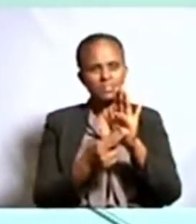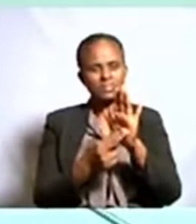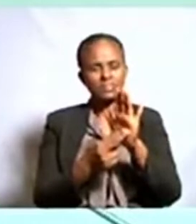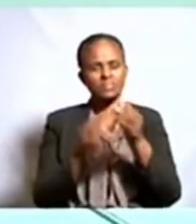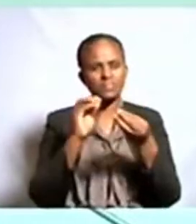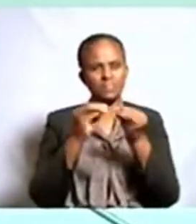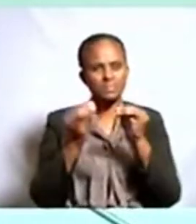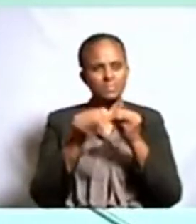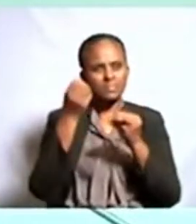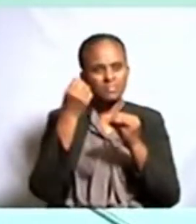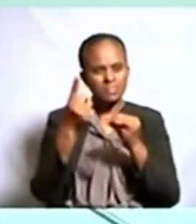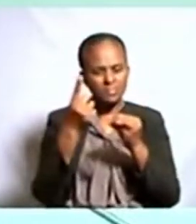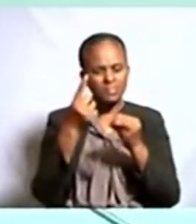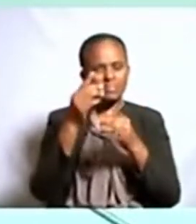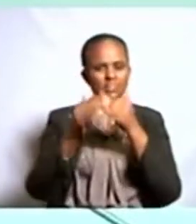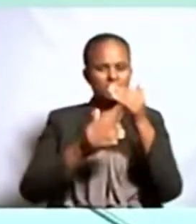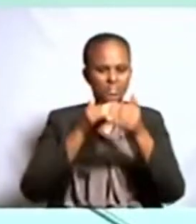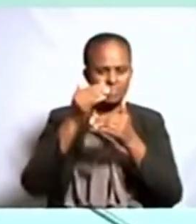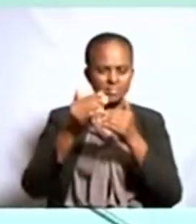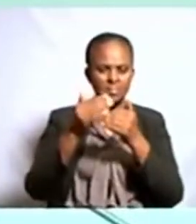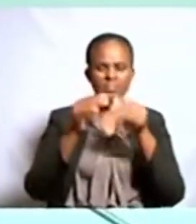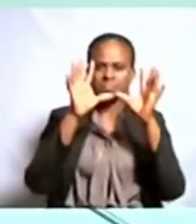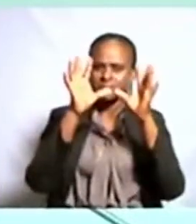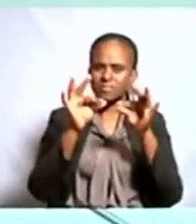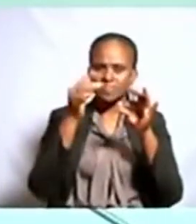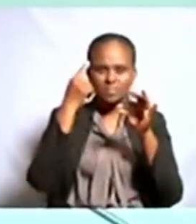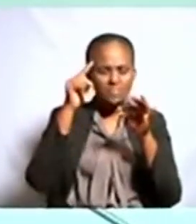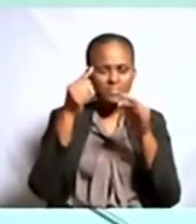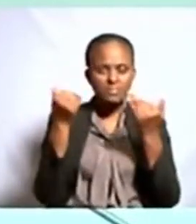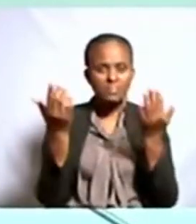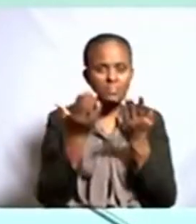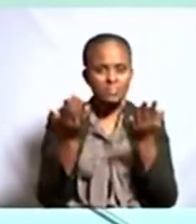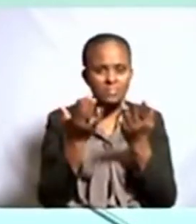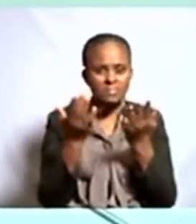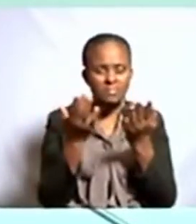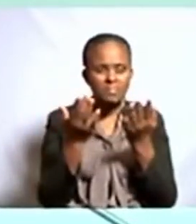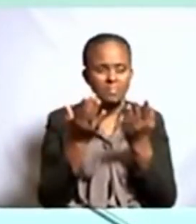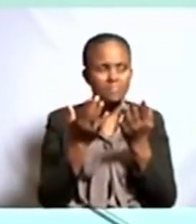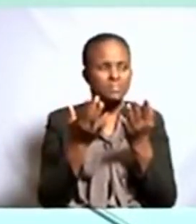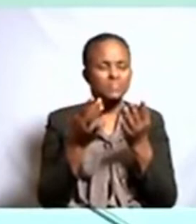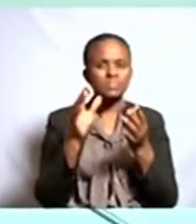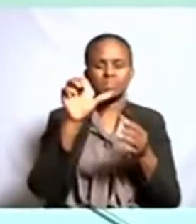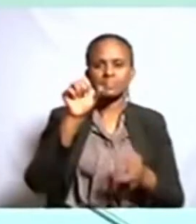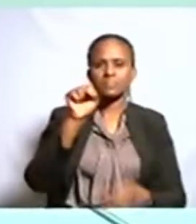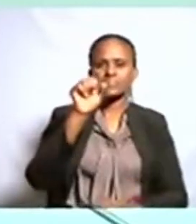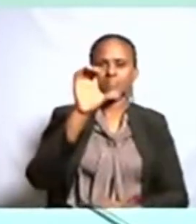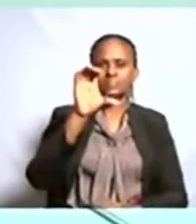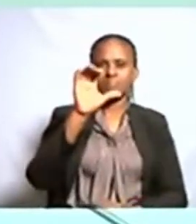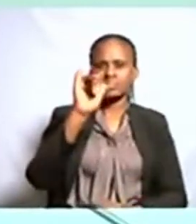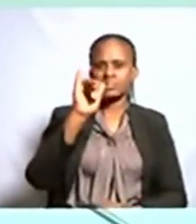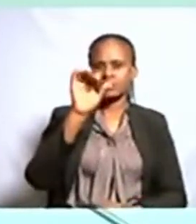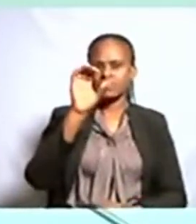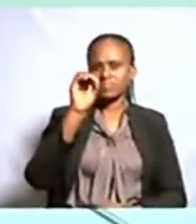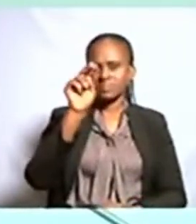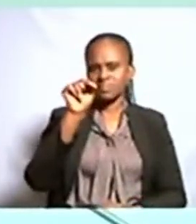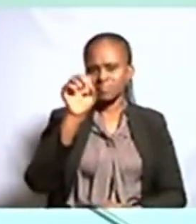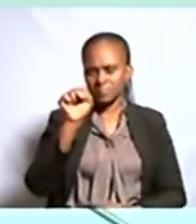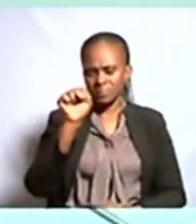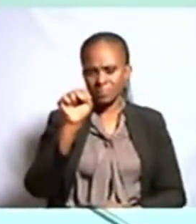Appendix 11. The next item is unaccounted for scions, supply and delivery of scions.